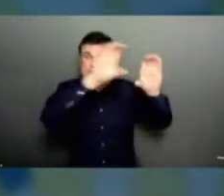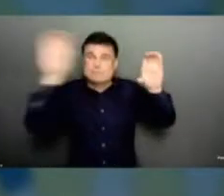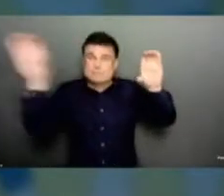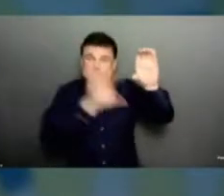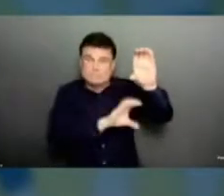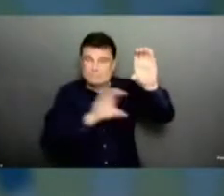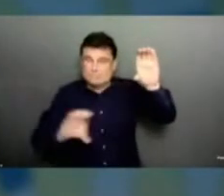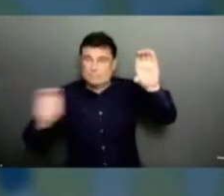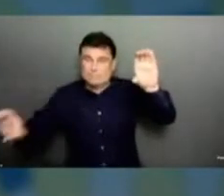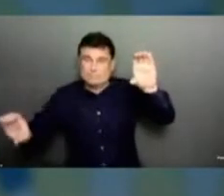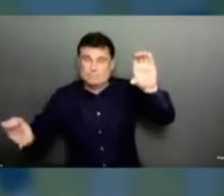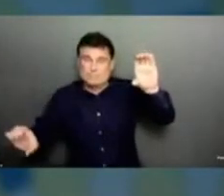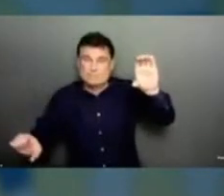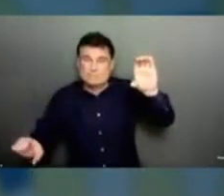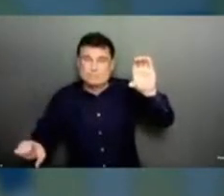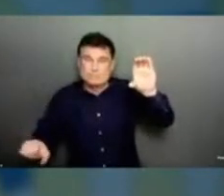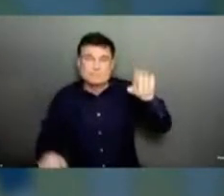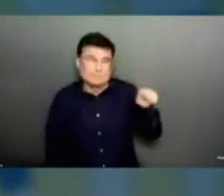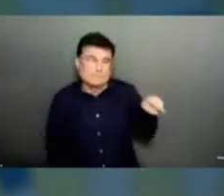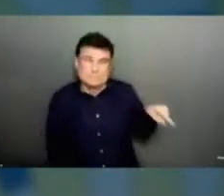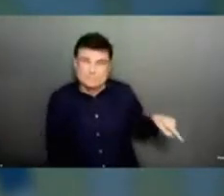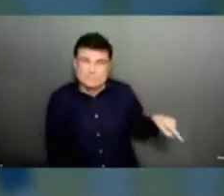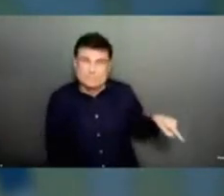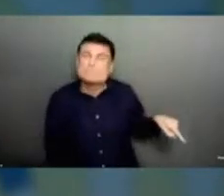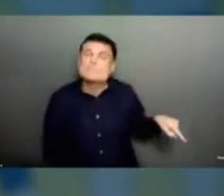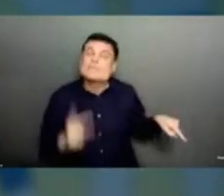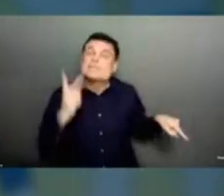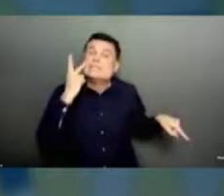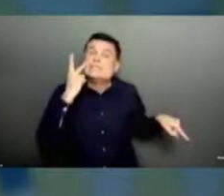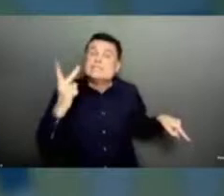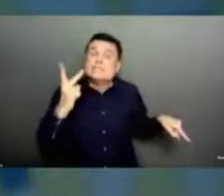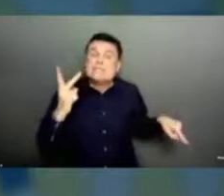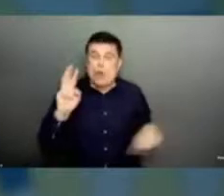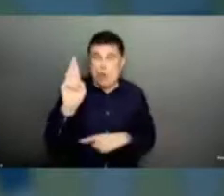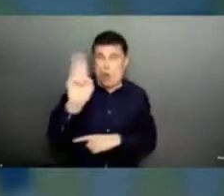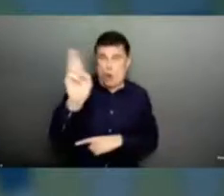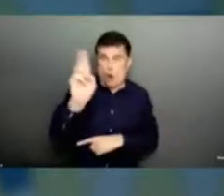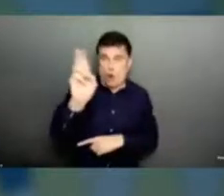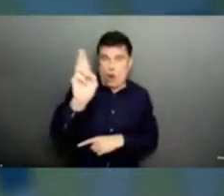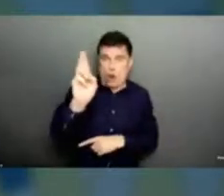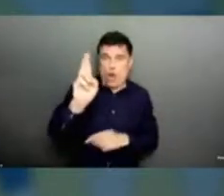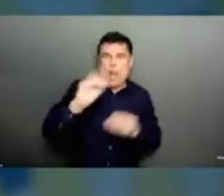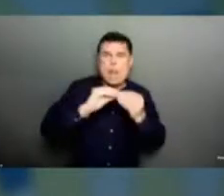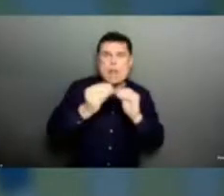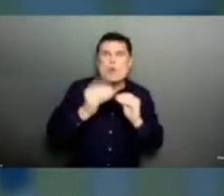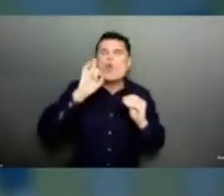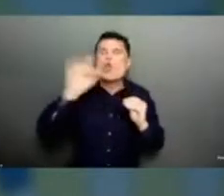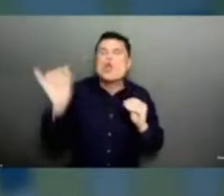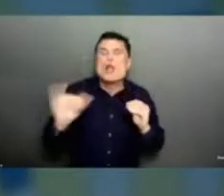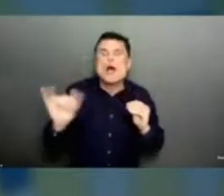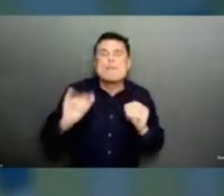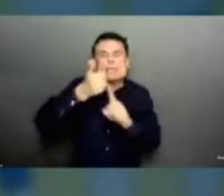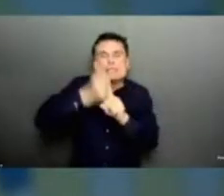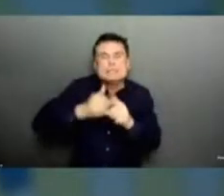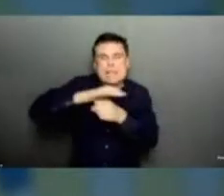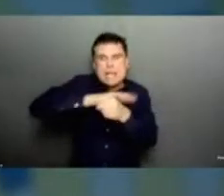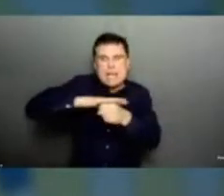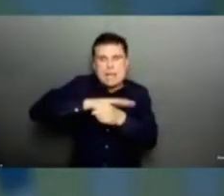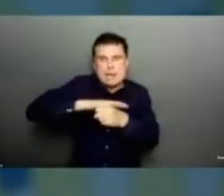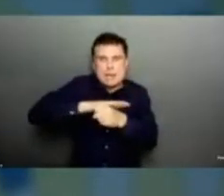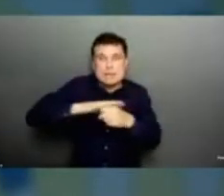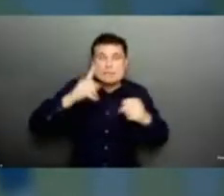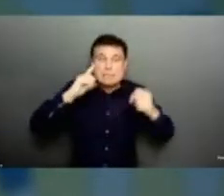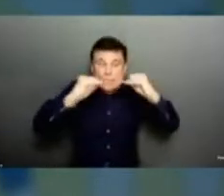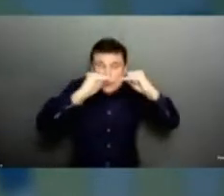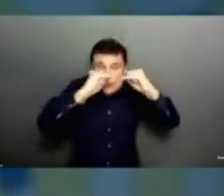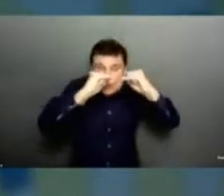person, with every new case. This doesn't mean, though, that it's easy. It doesn't mean that